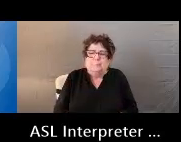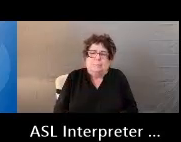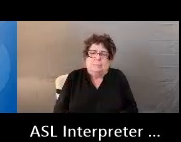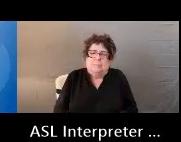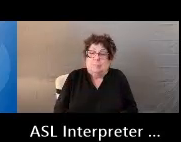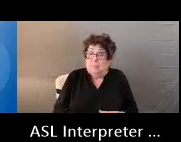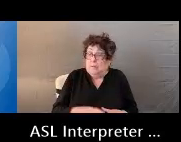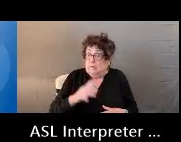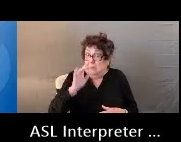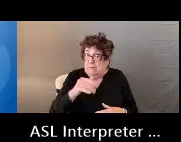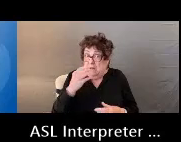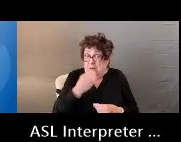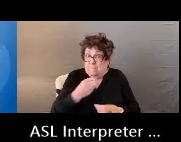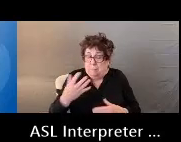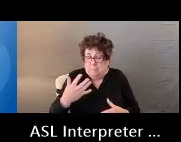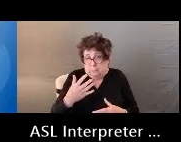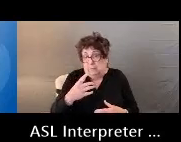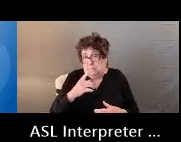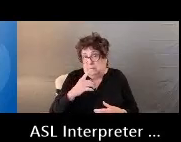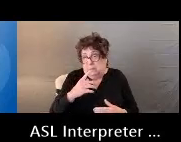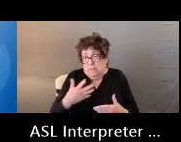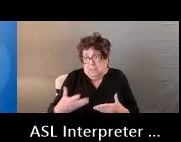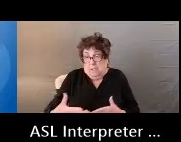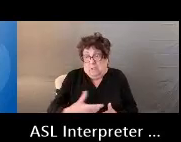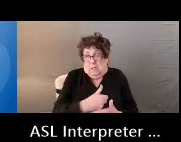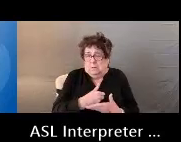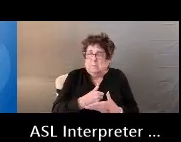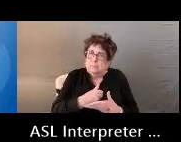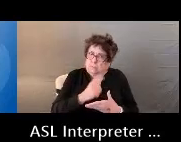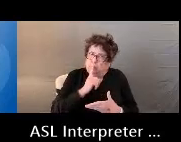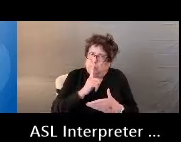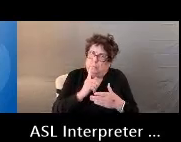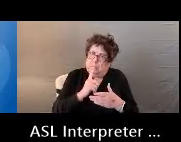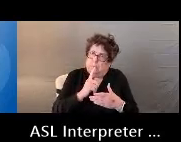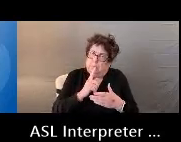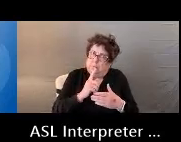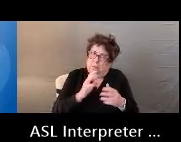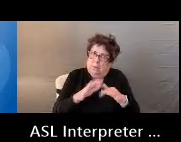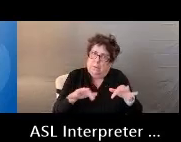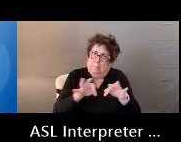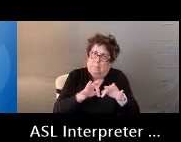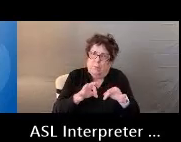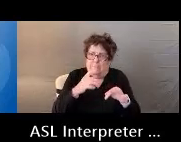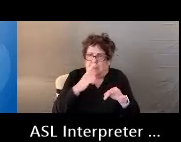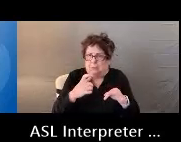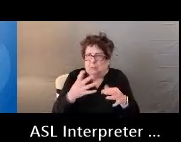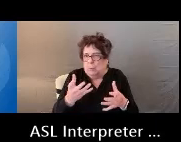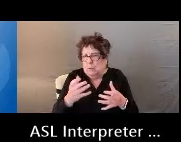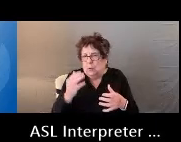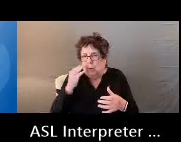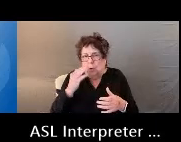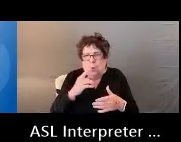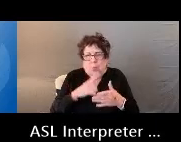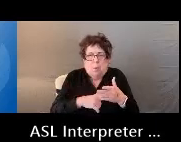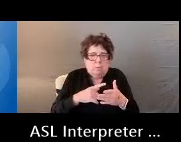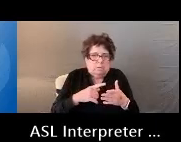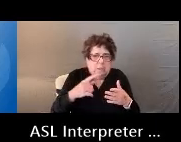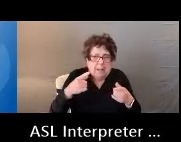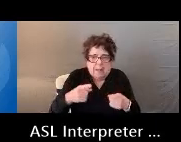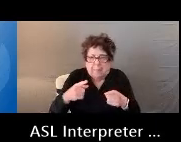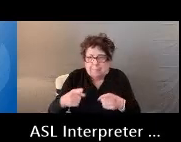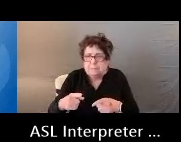at the beginning of the process, because we wanted to know what was being done, what resources we already had in